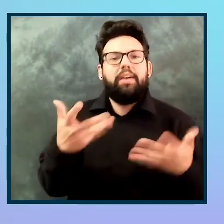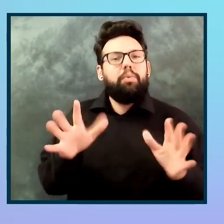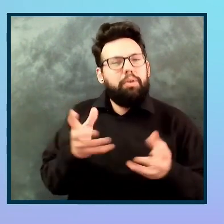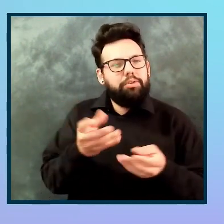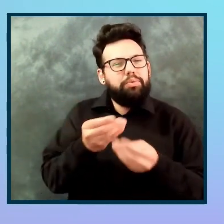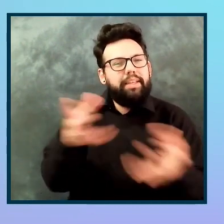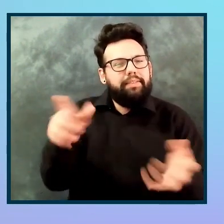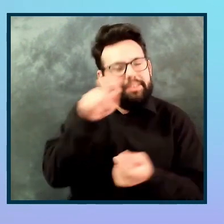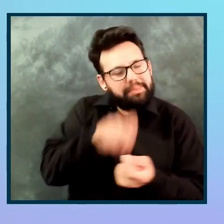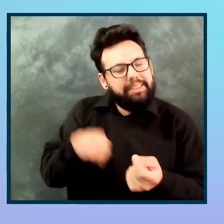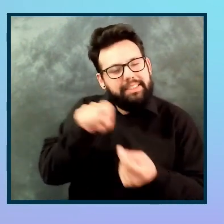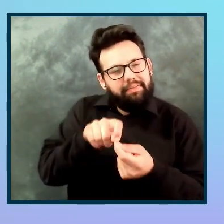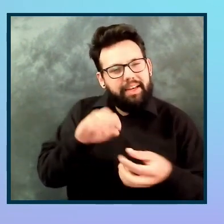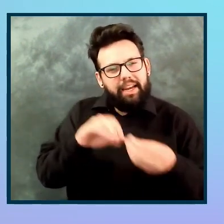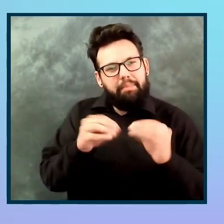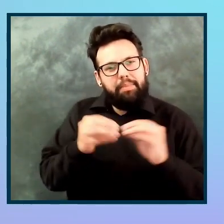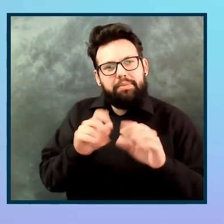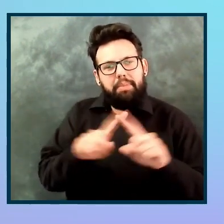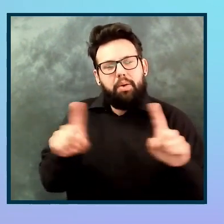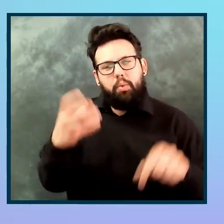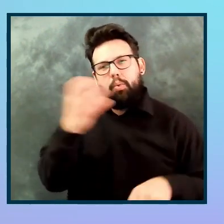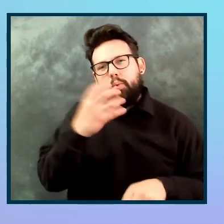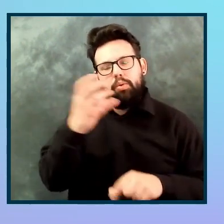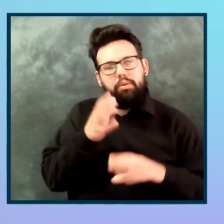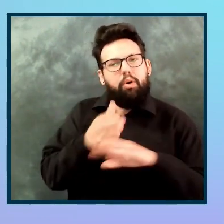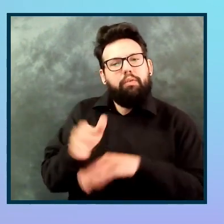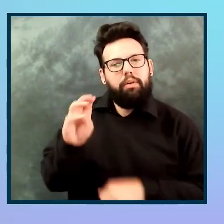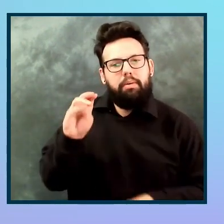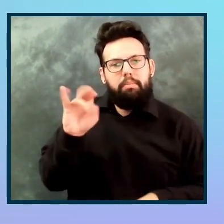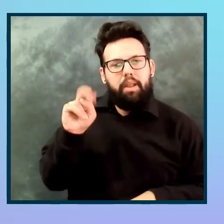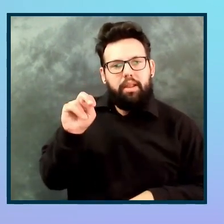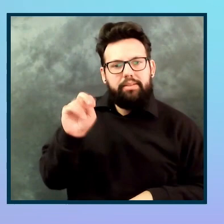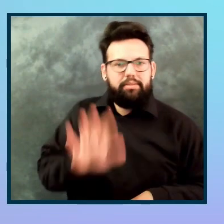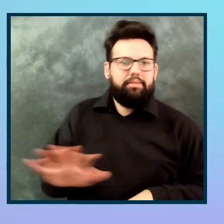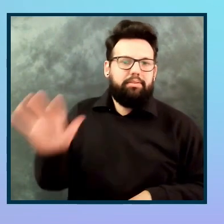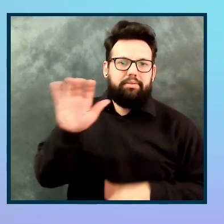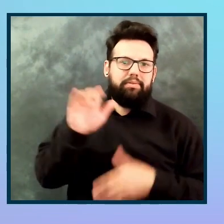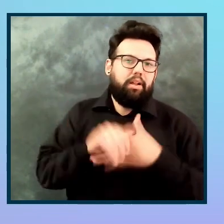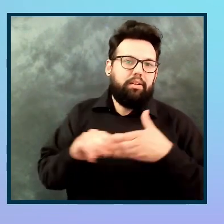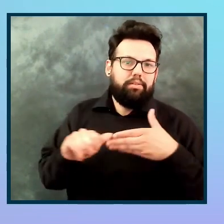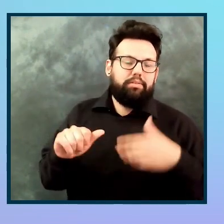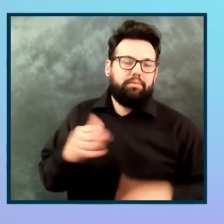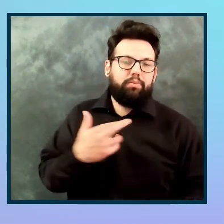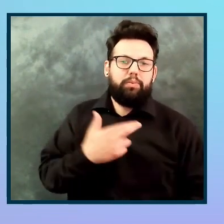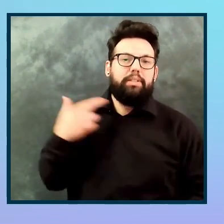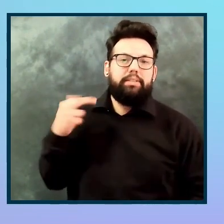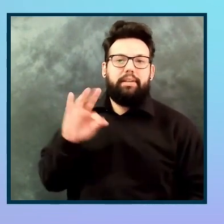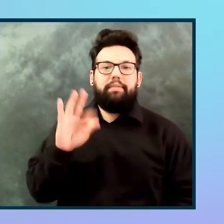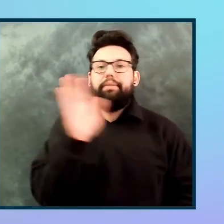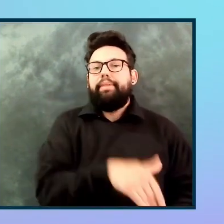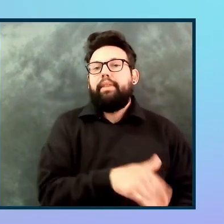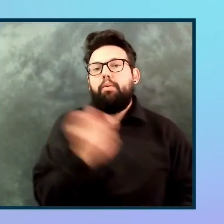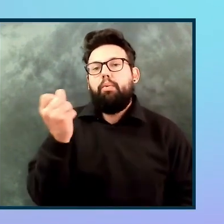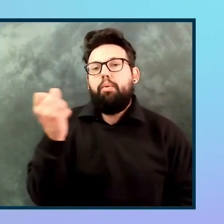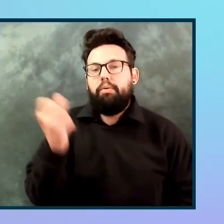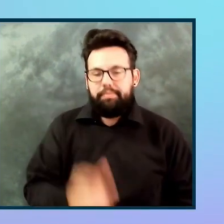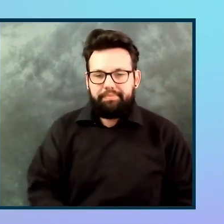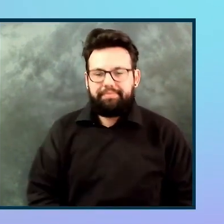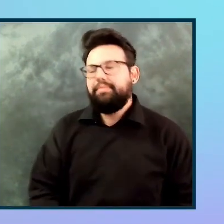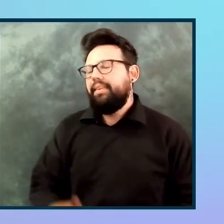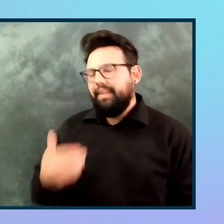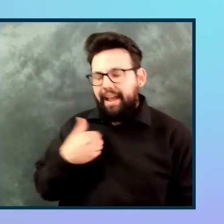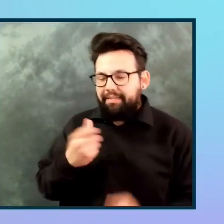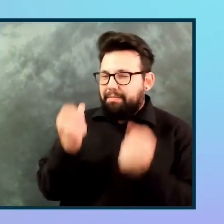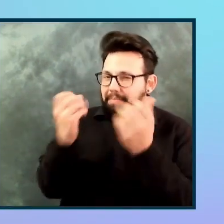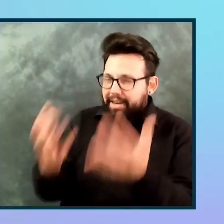but I mean, there are millions on the at risk. There's a lot of good data sources out